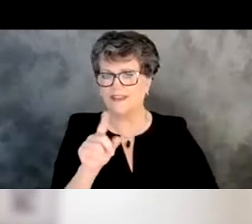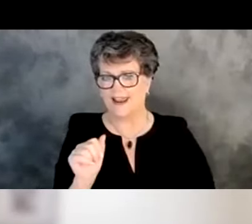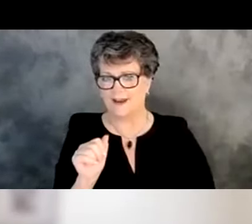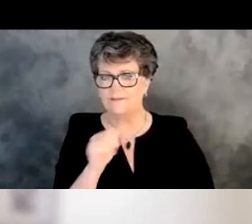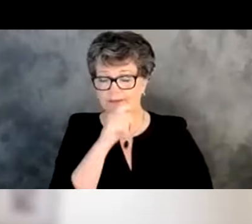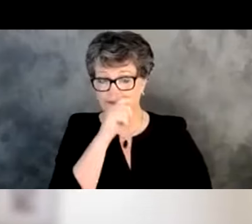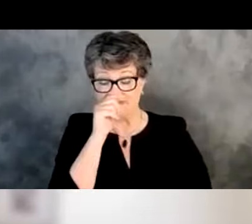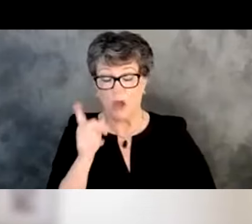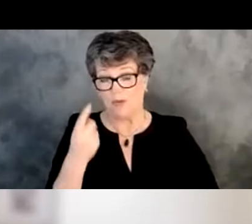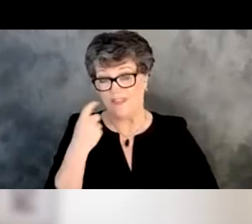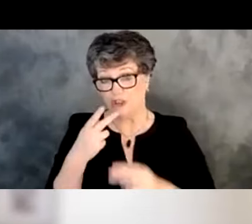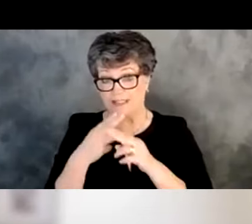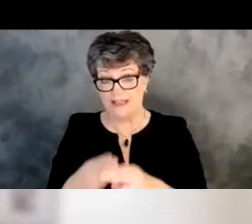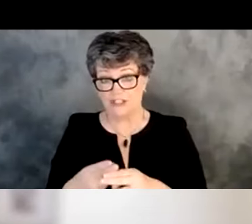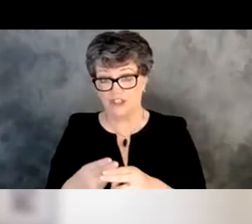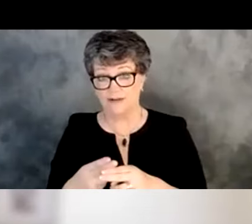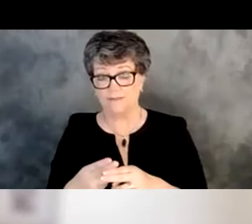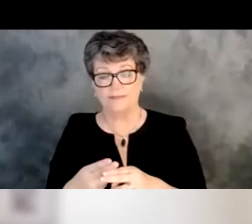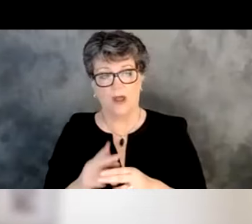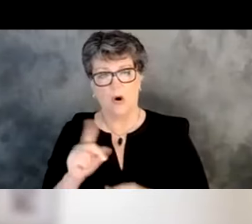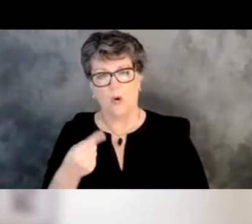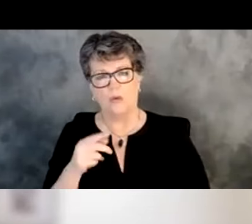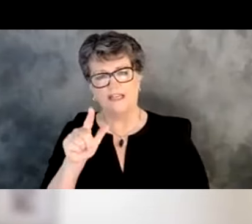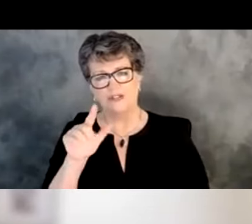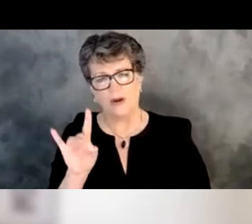things that he just mentioned was that only